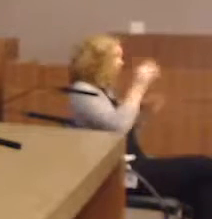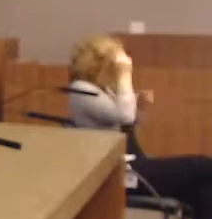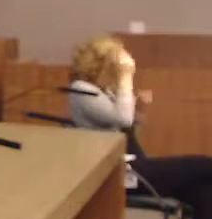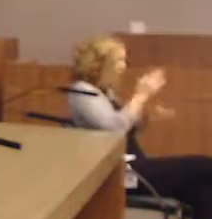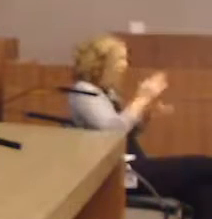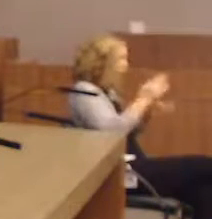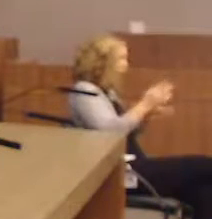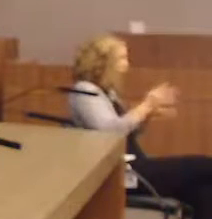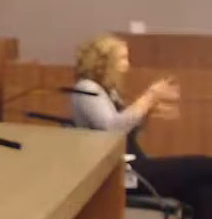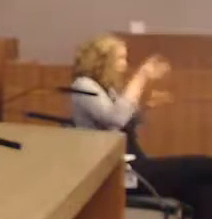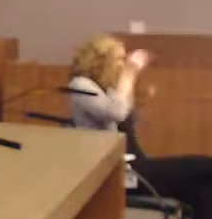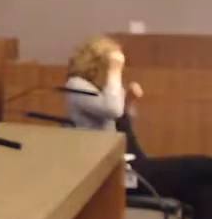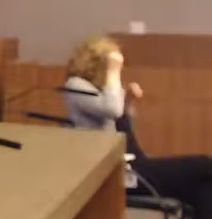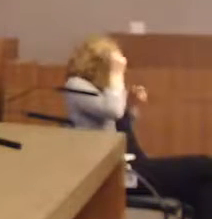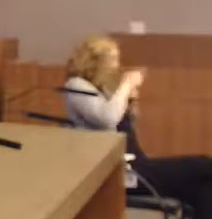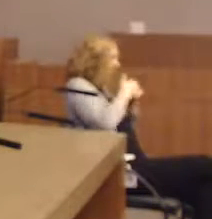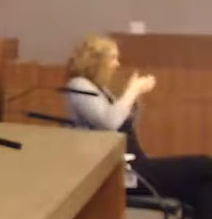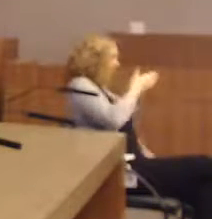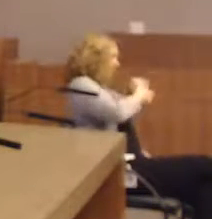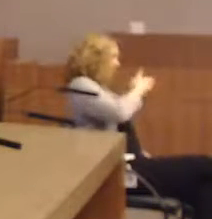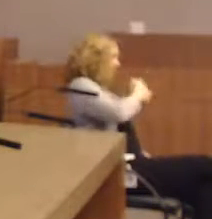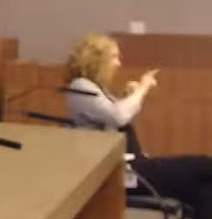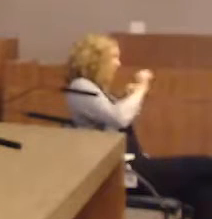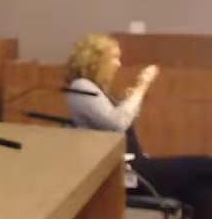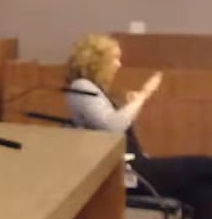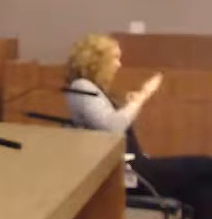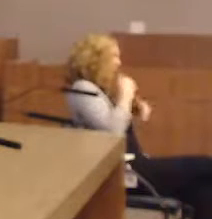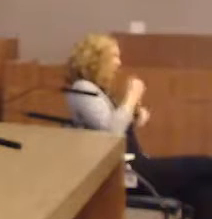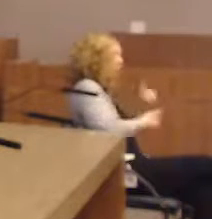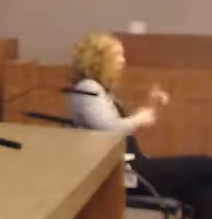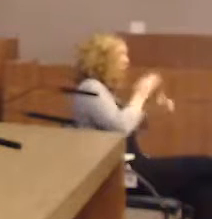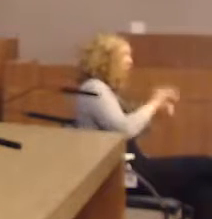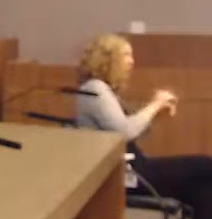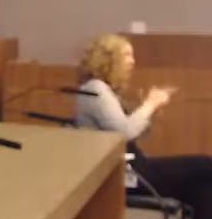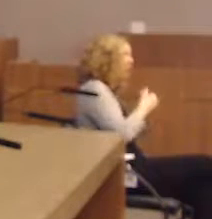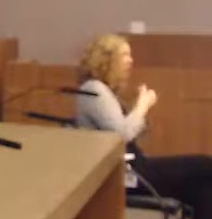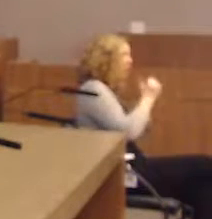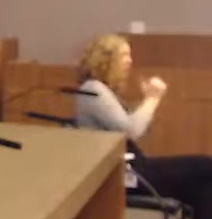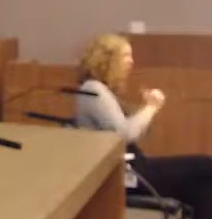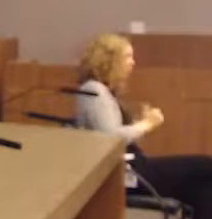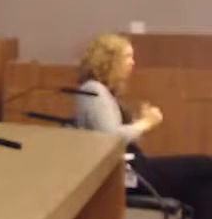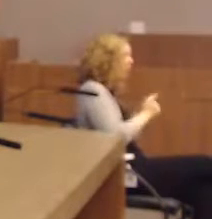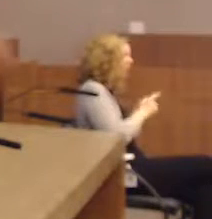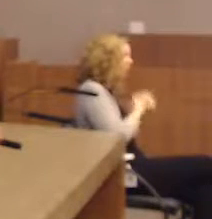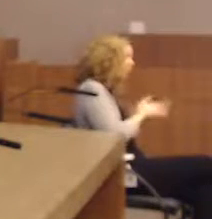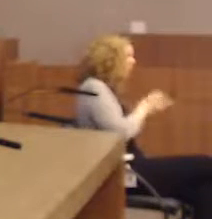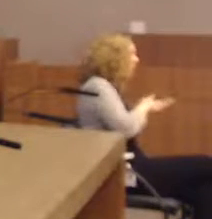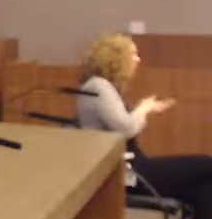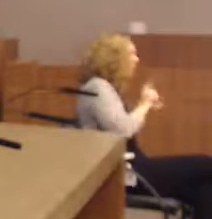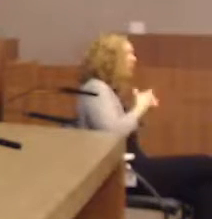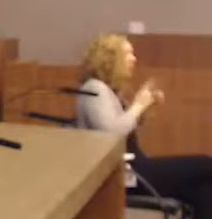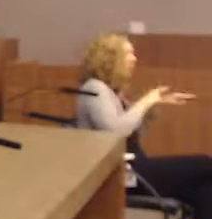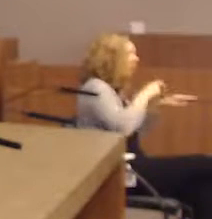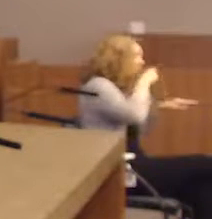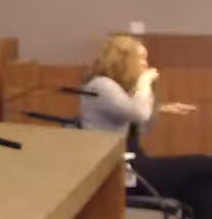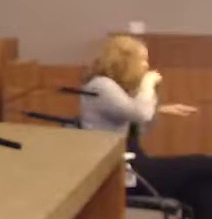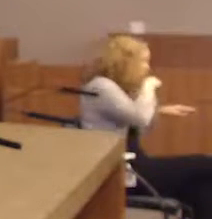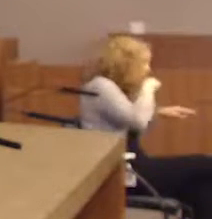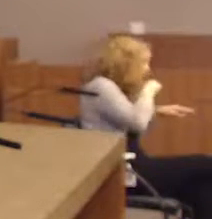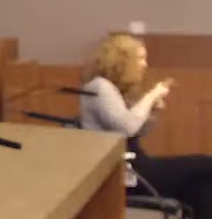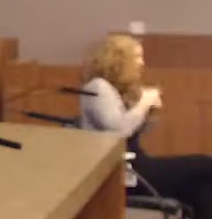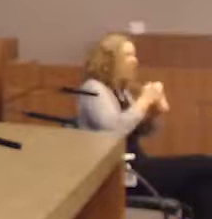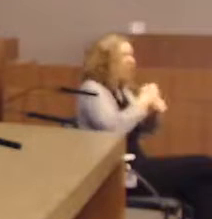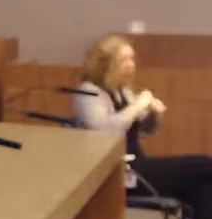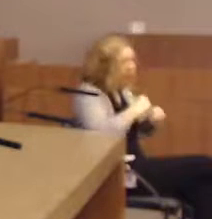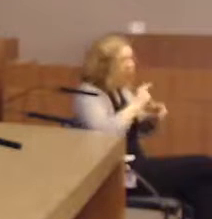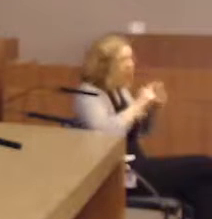was coming in, and then our frontal lobe was processing that and sequencing it. First we got up, and then we brushed our teeth, and then we got coffee, or whatever that